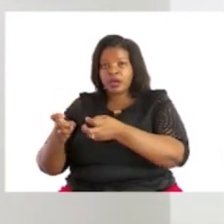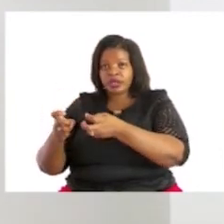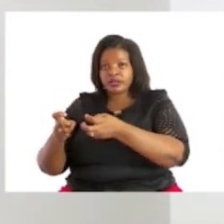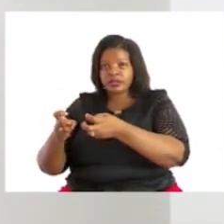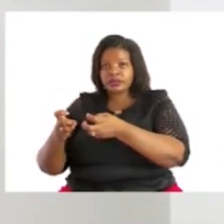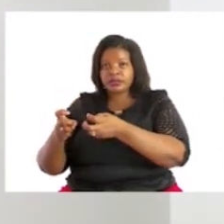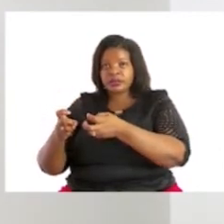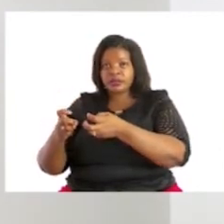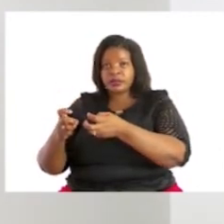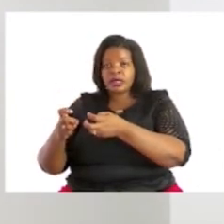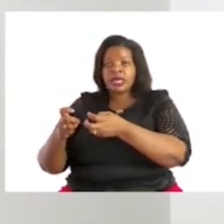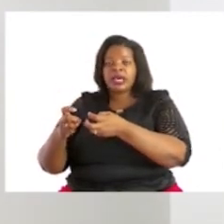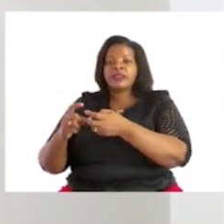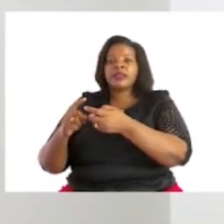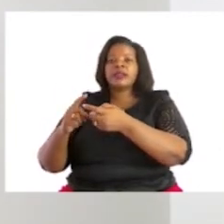plus